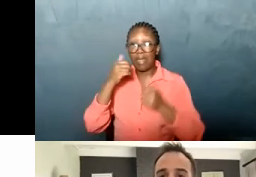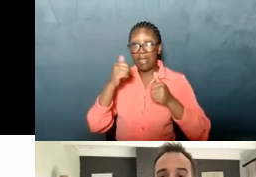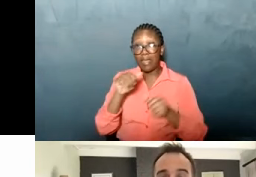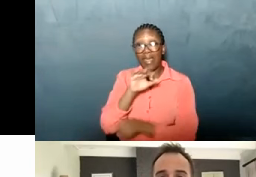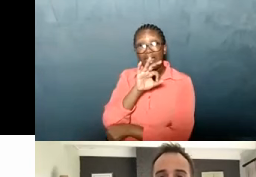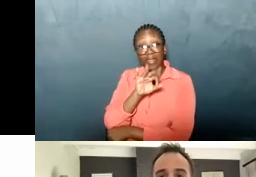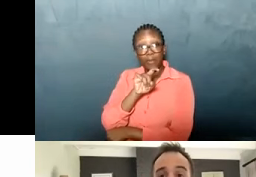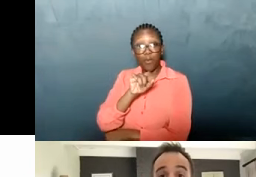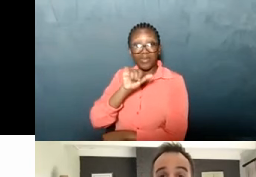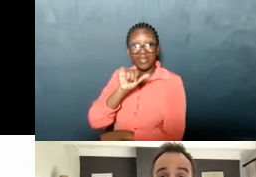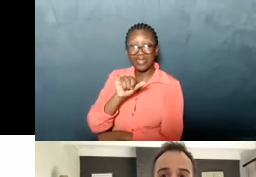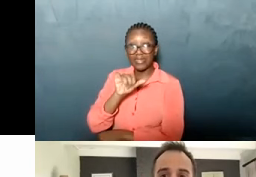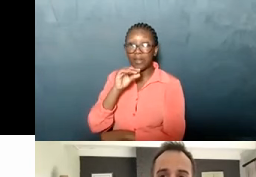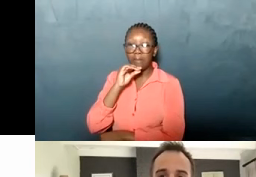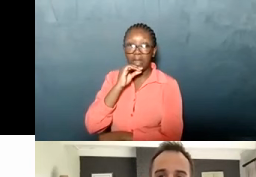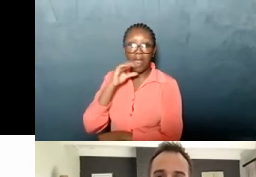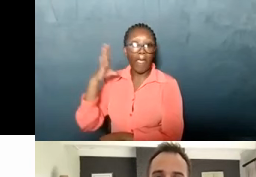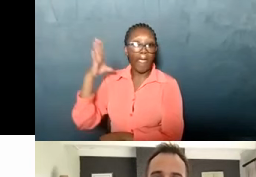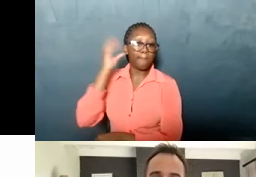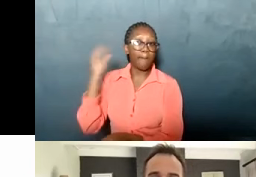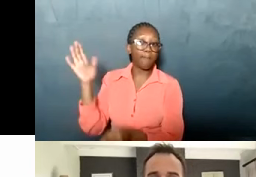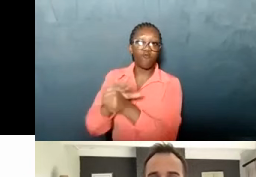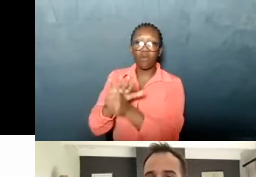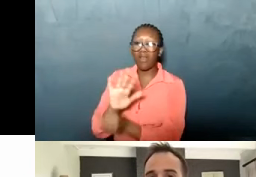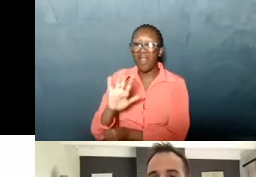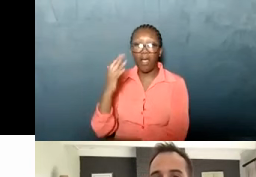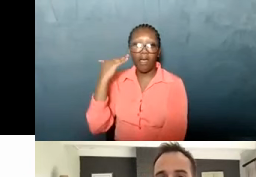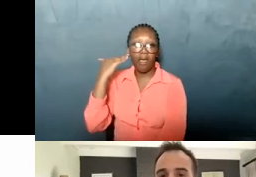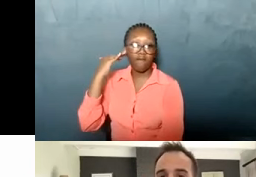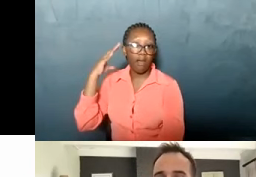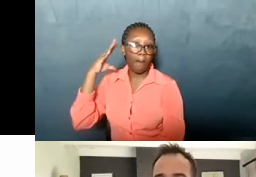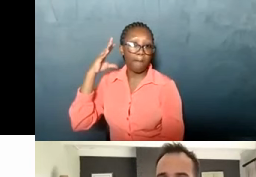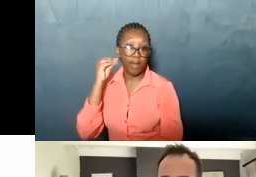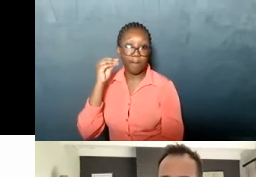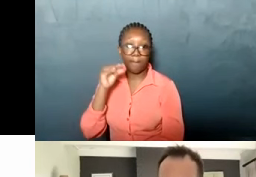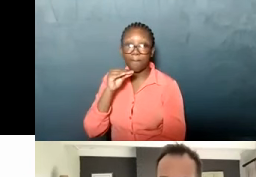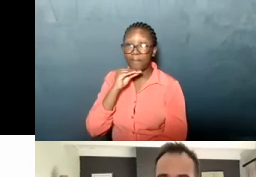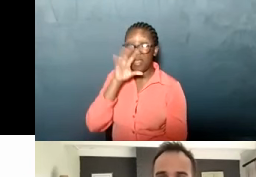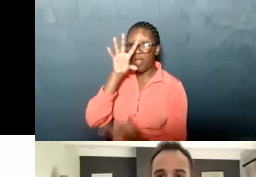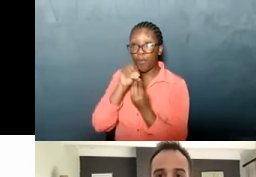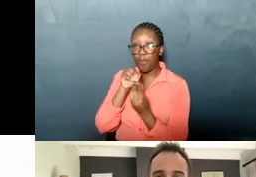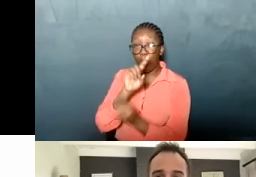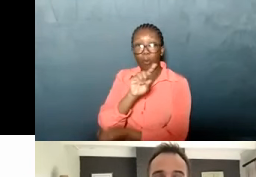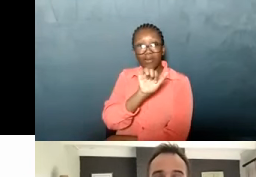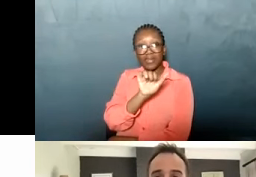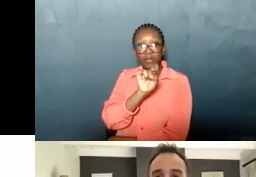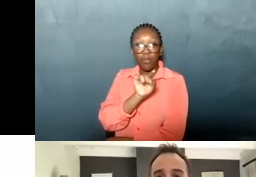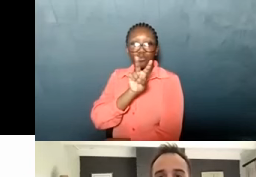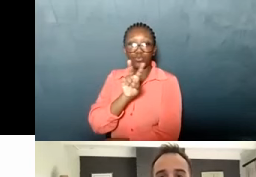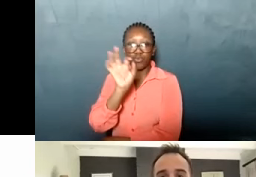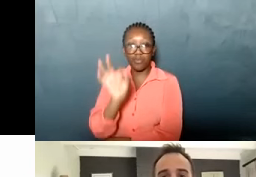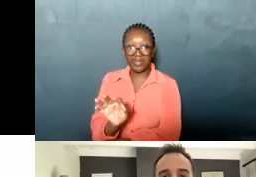have a moderate or greater hearing loss, which constitutes about 6.2% of the population. And this latter